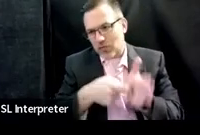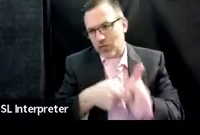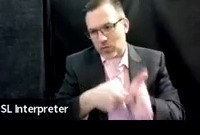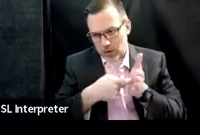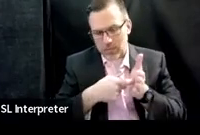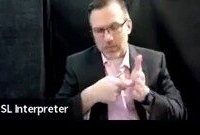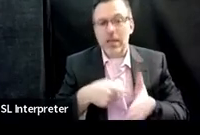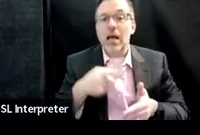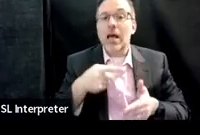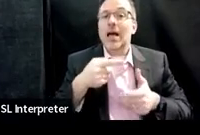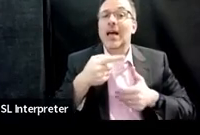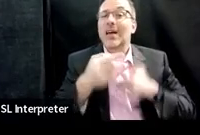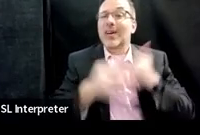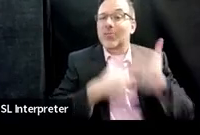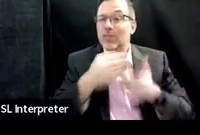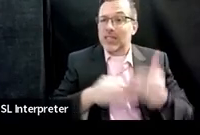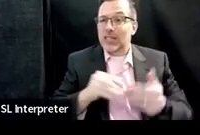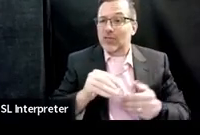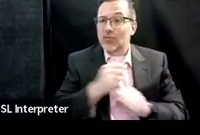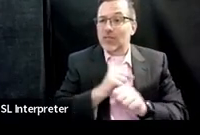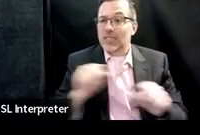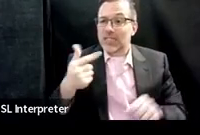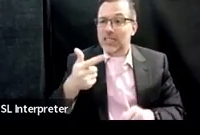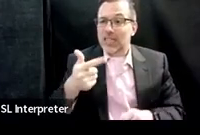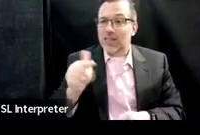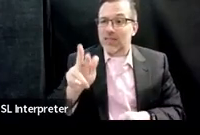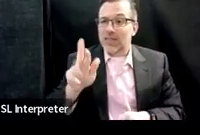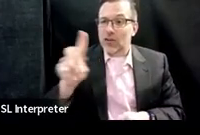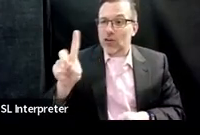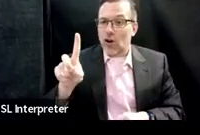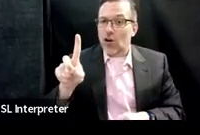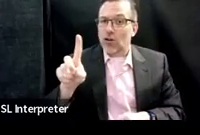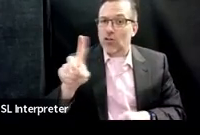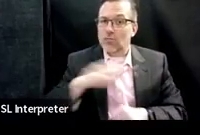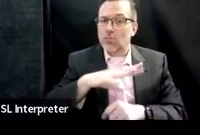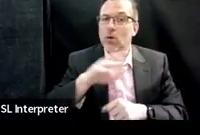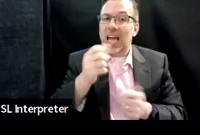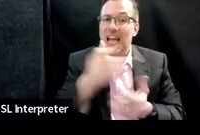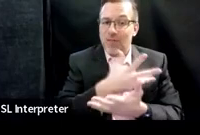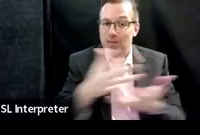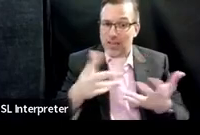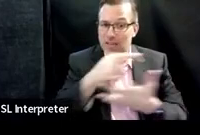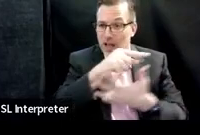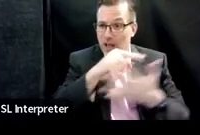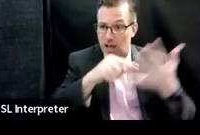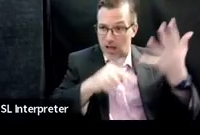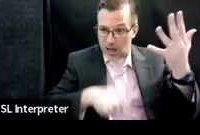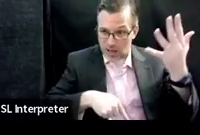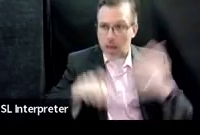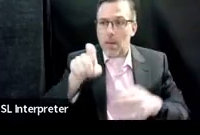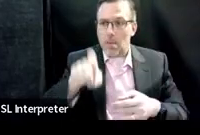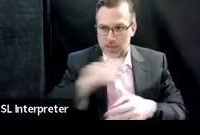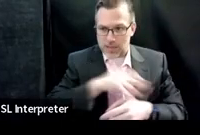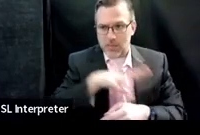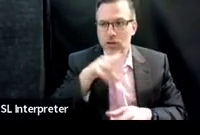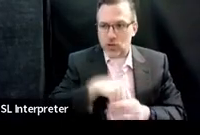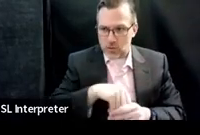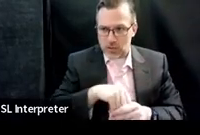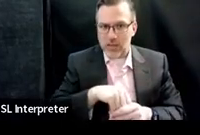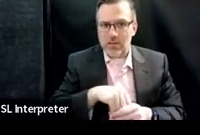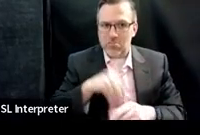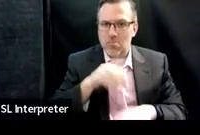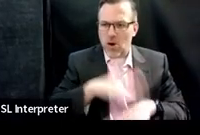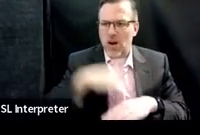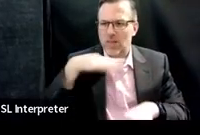procedural safeguards just list out what the written notice must include, all of those pieces that are on our main state